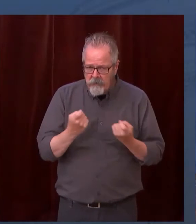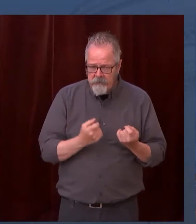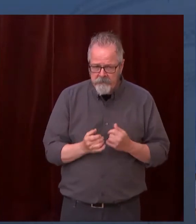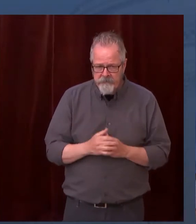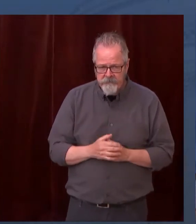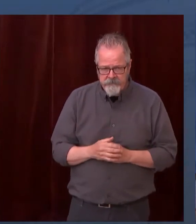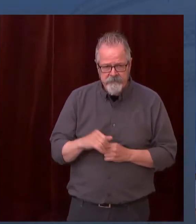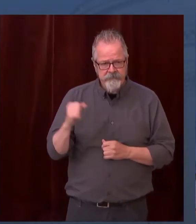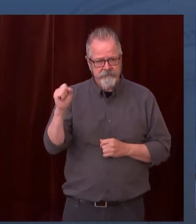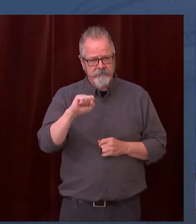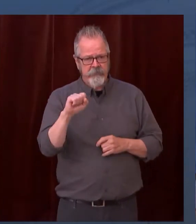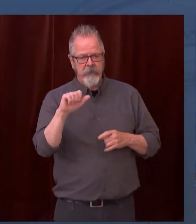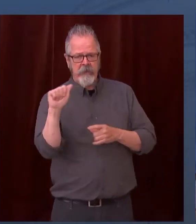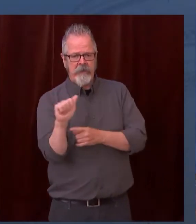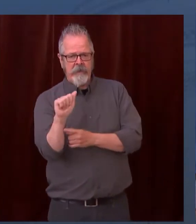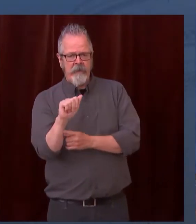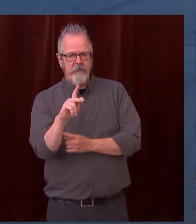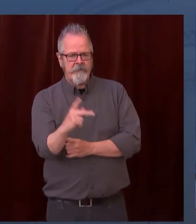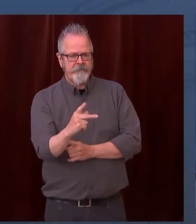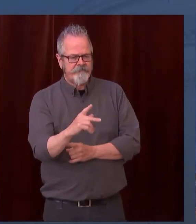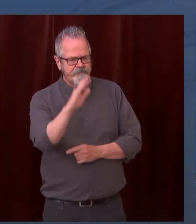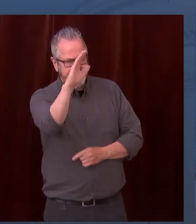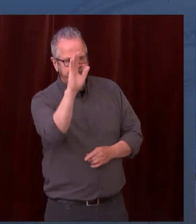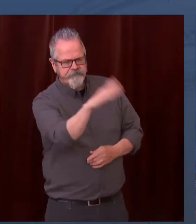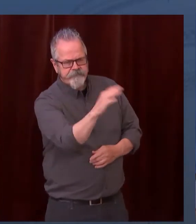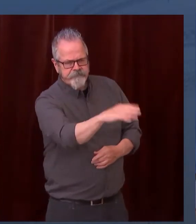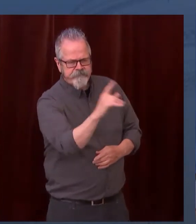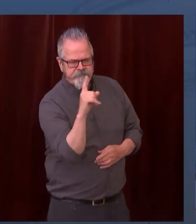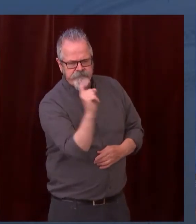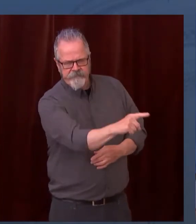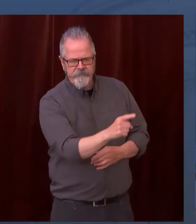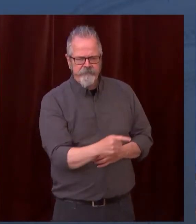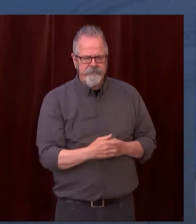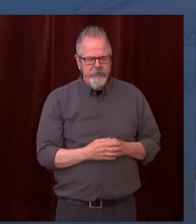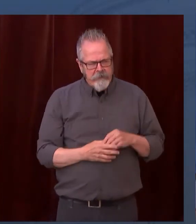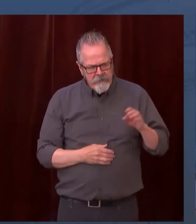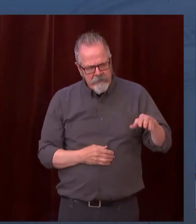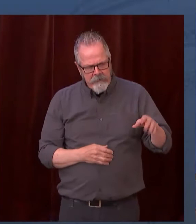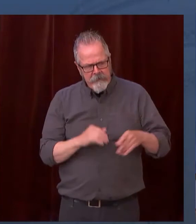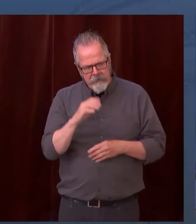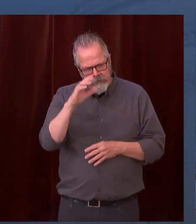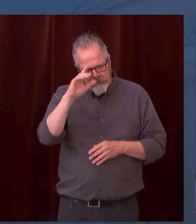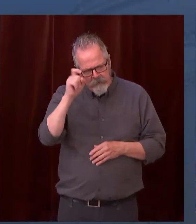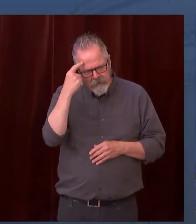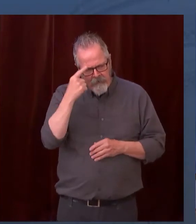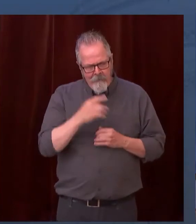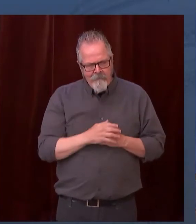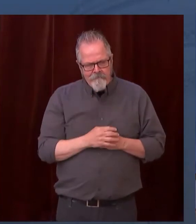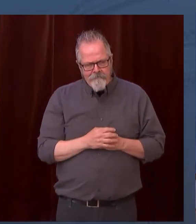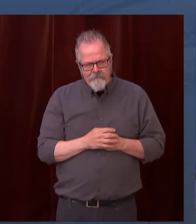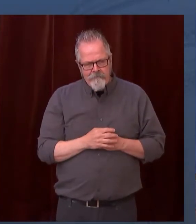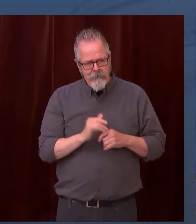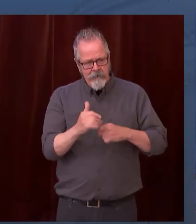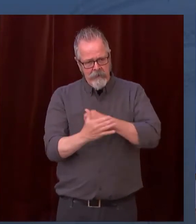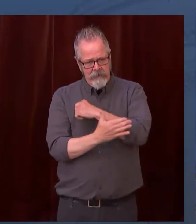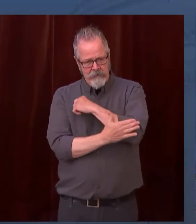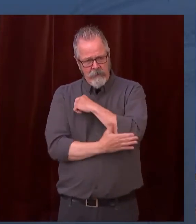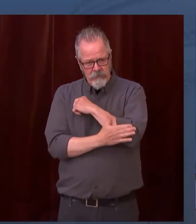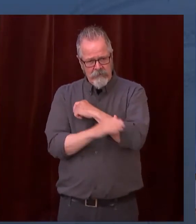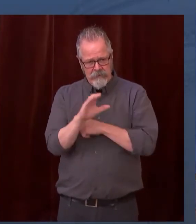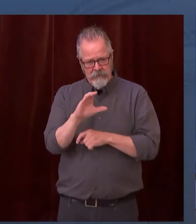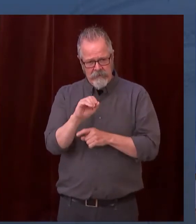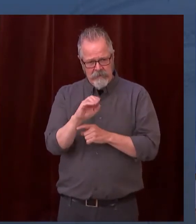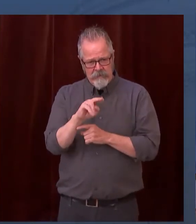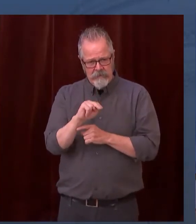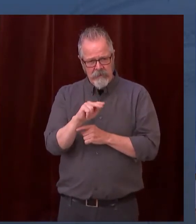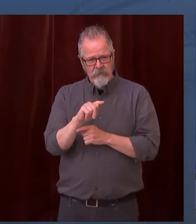This is for either the governor or Secretary Wiesman. In regards to the 2-week pause for counties, is that an indication that